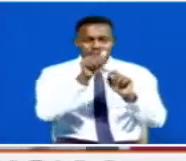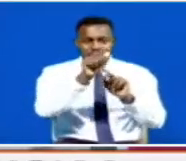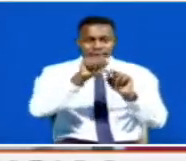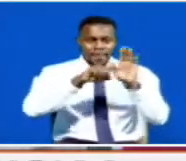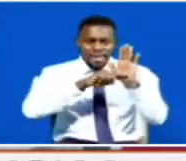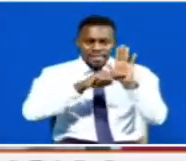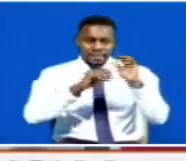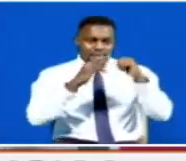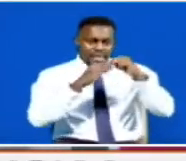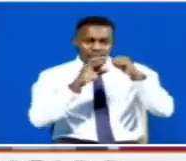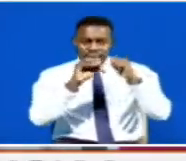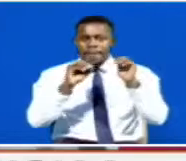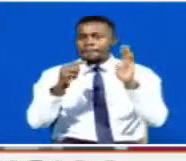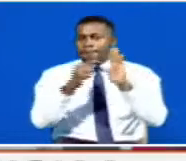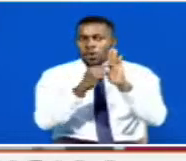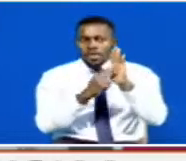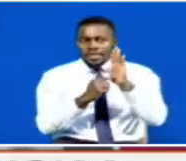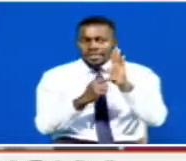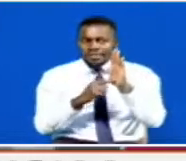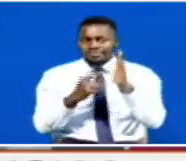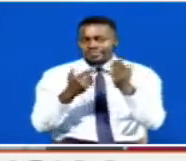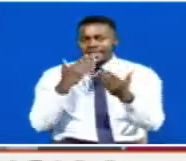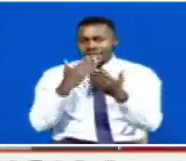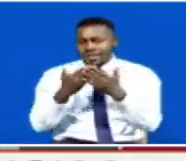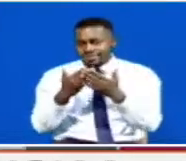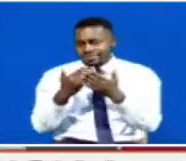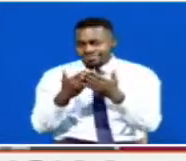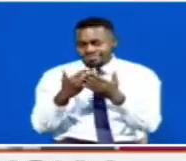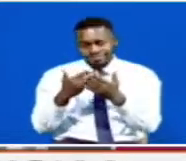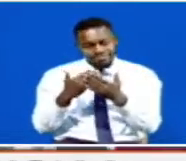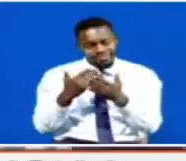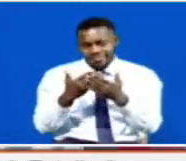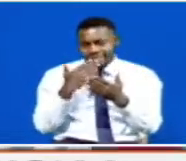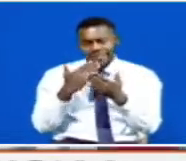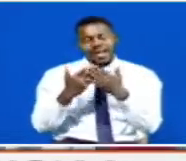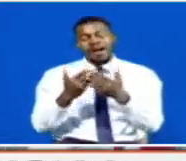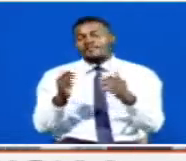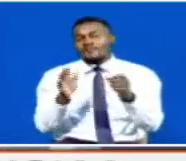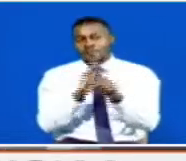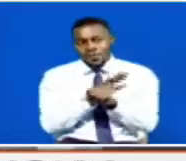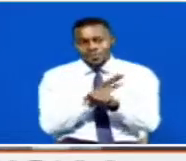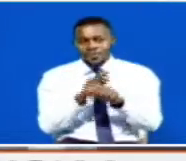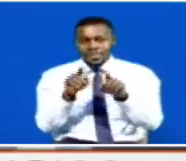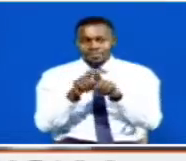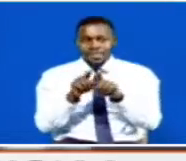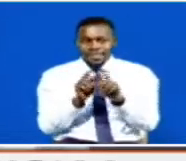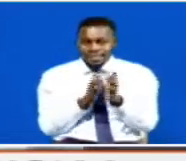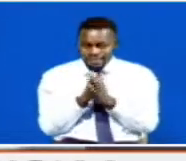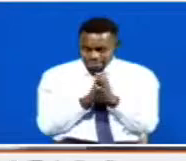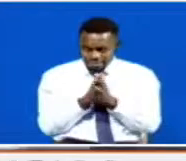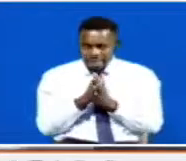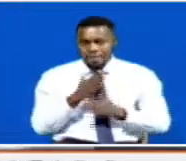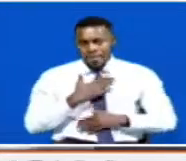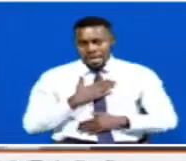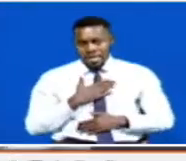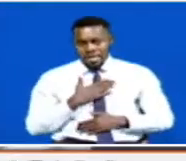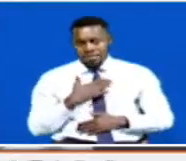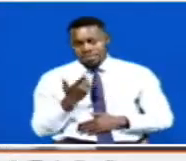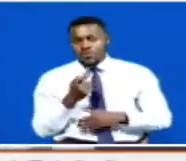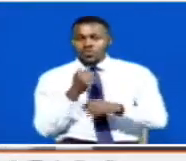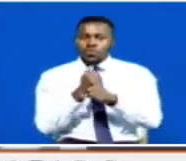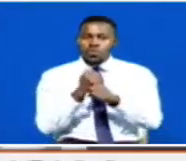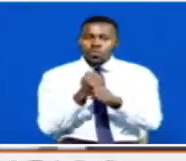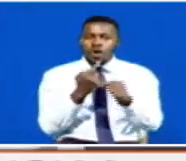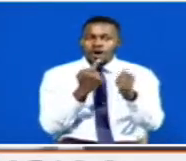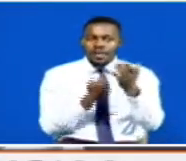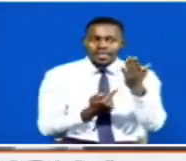I'm grateful to God for the opportunity to have been here. I would like to pursue a course in